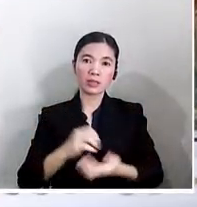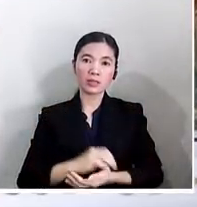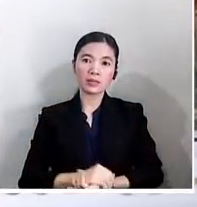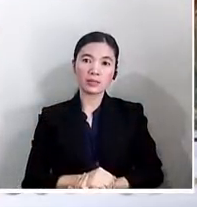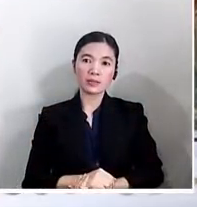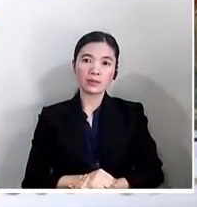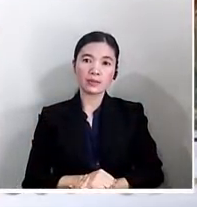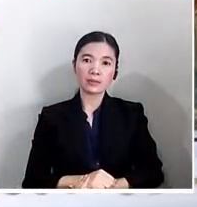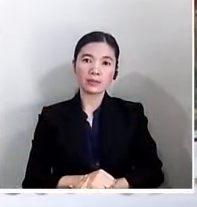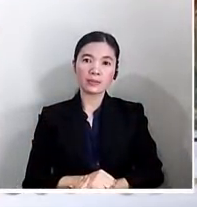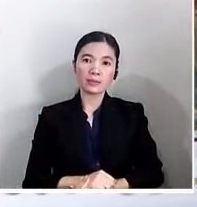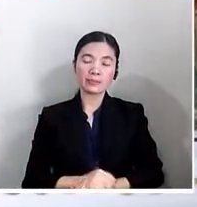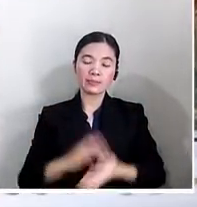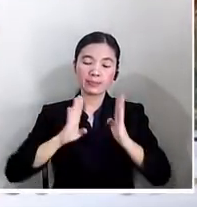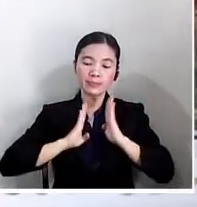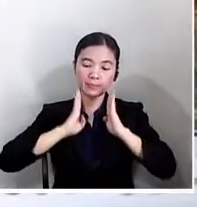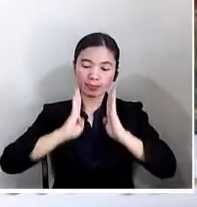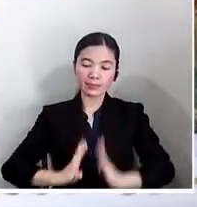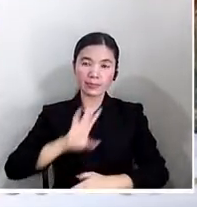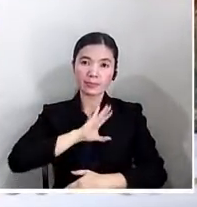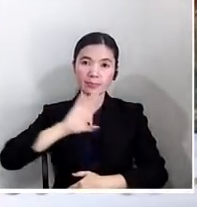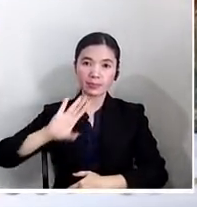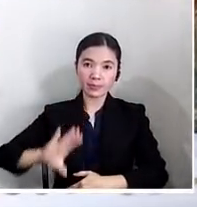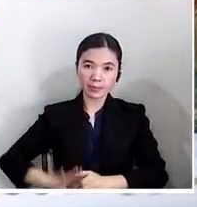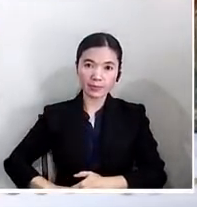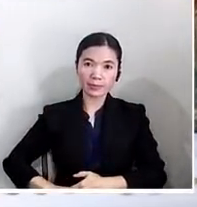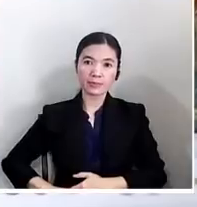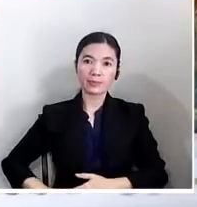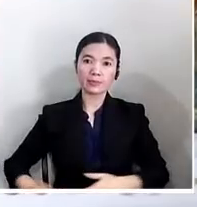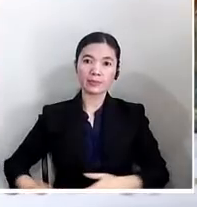The body of Christ. Amen.